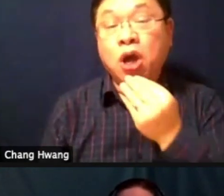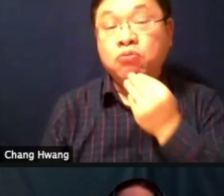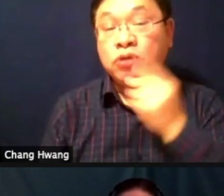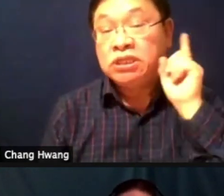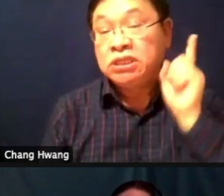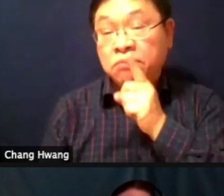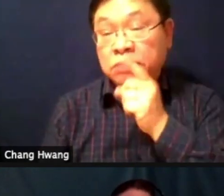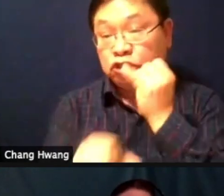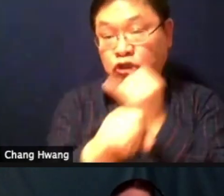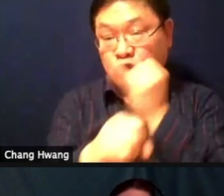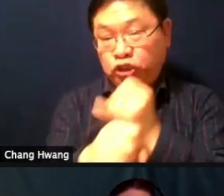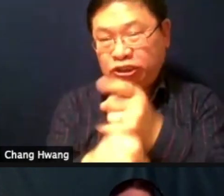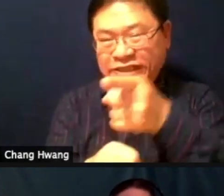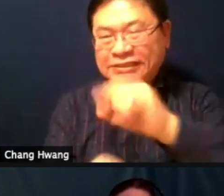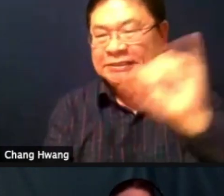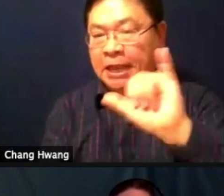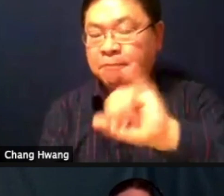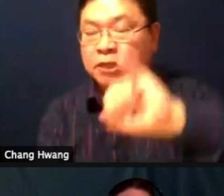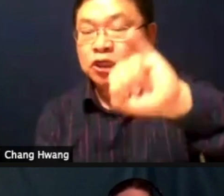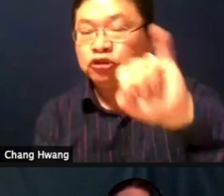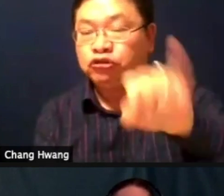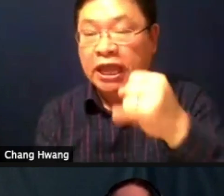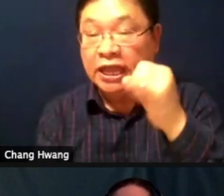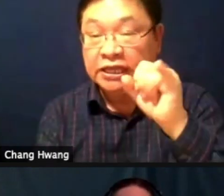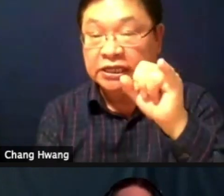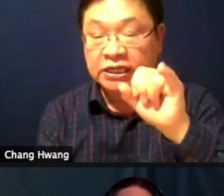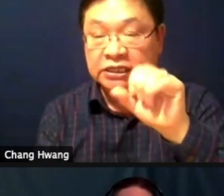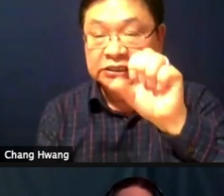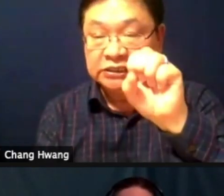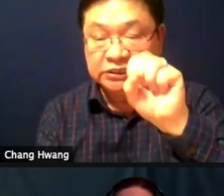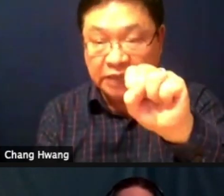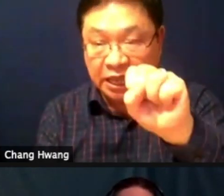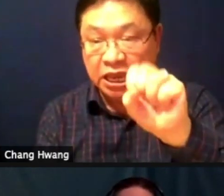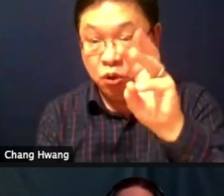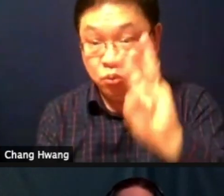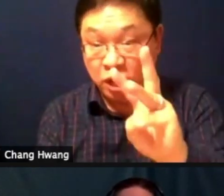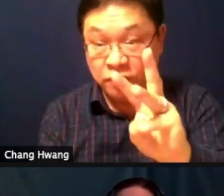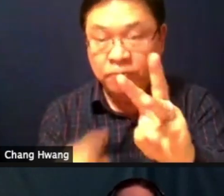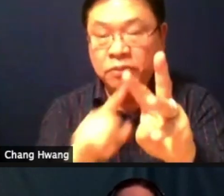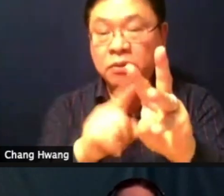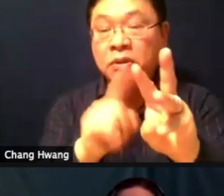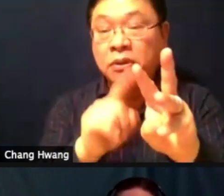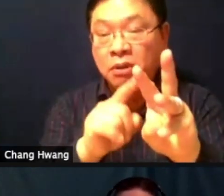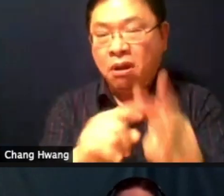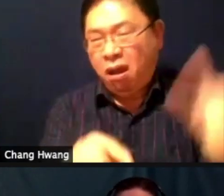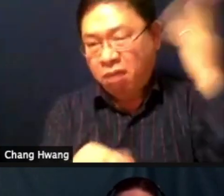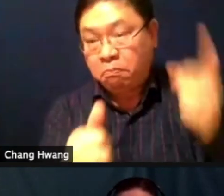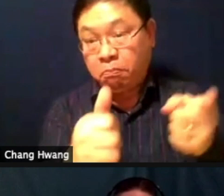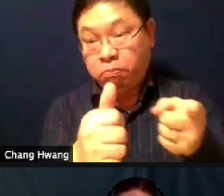and Japanese way of life. So